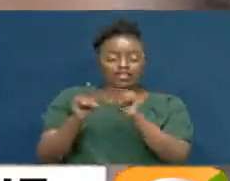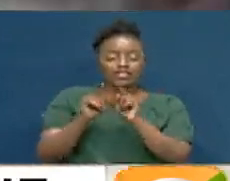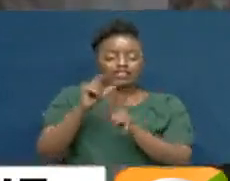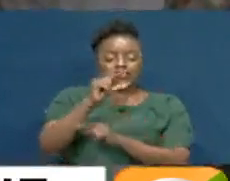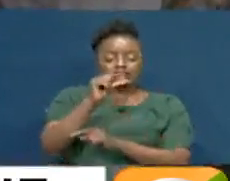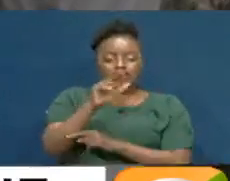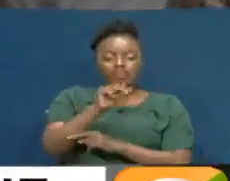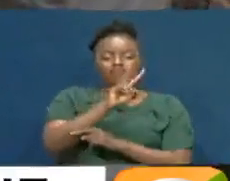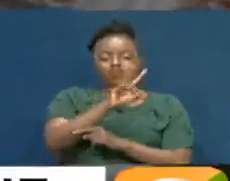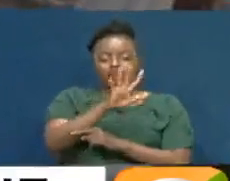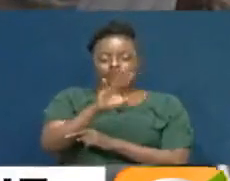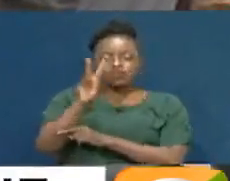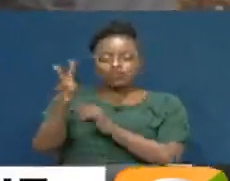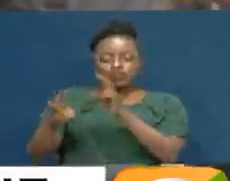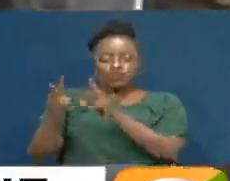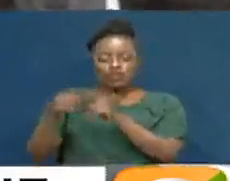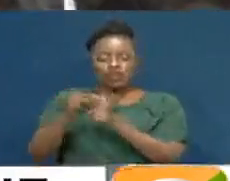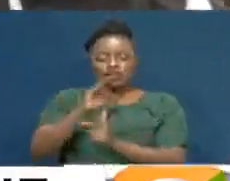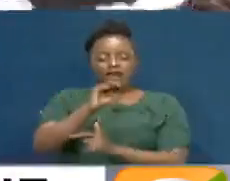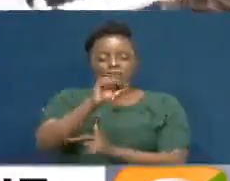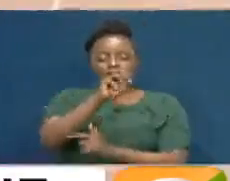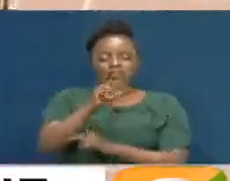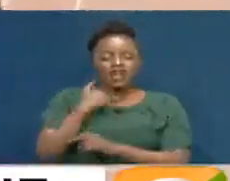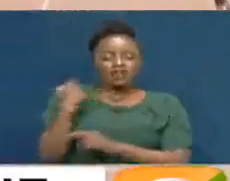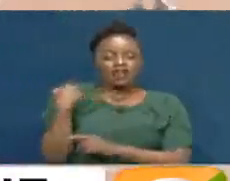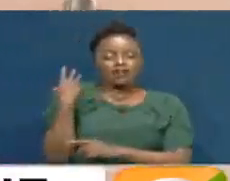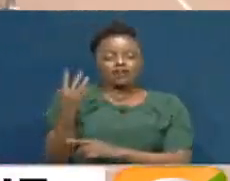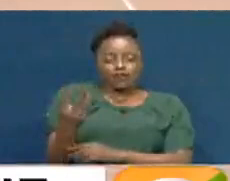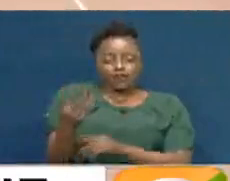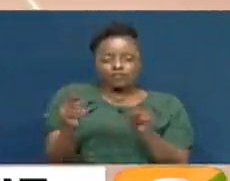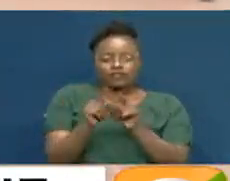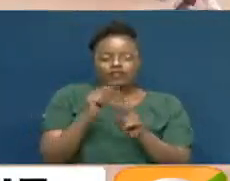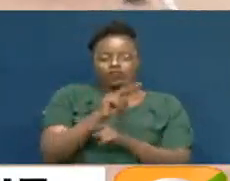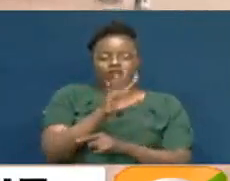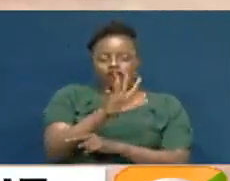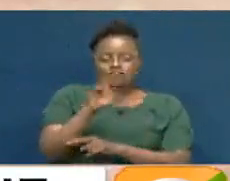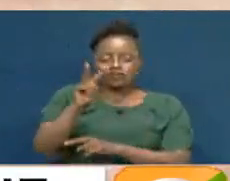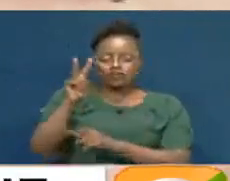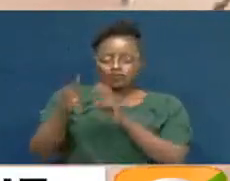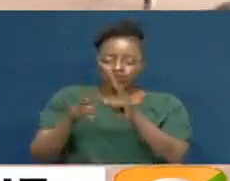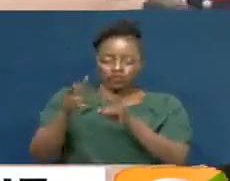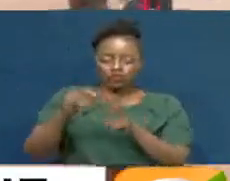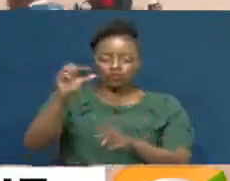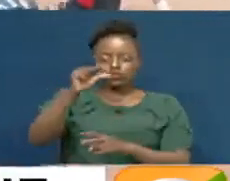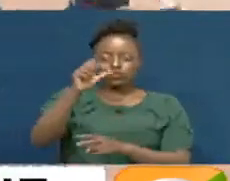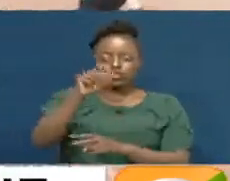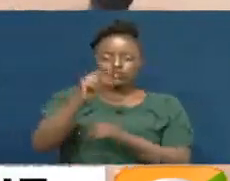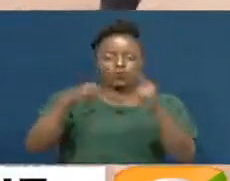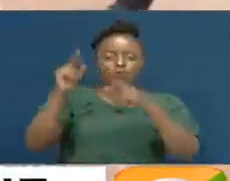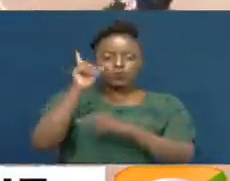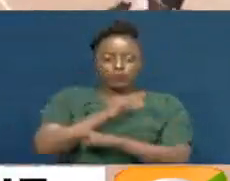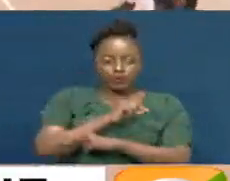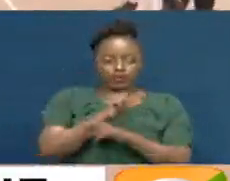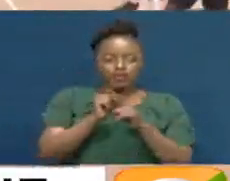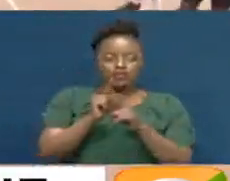again, 25-22, before the Blazers tied the game in the fourth with a 25-22 victory. GSU managed to win a